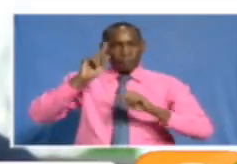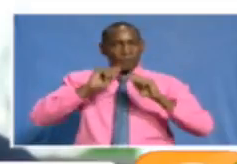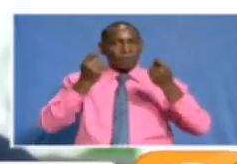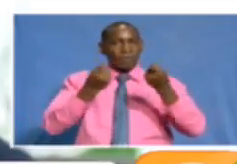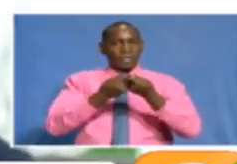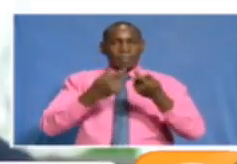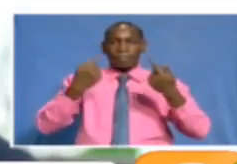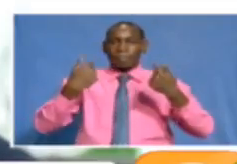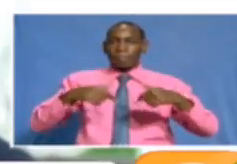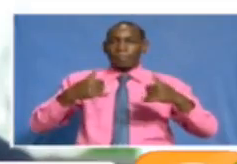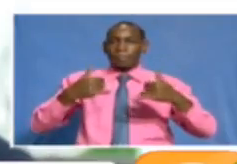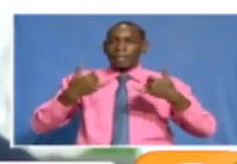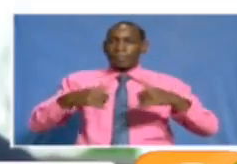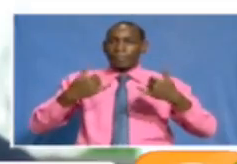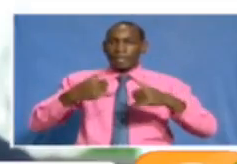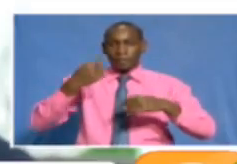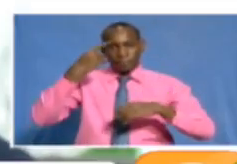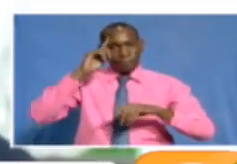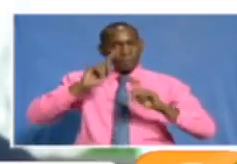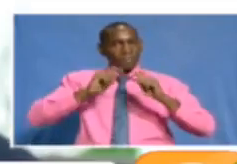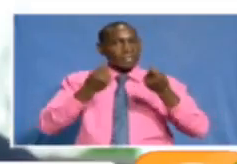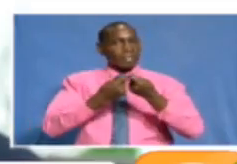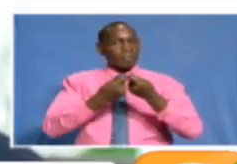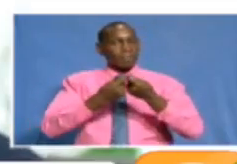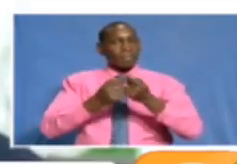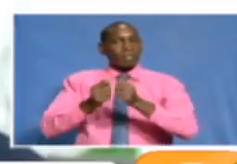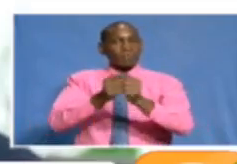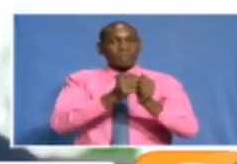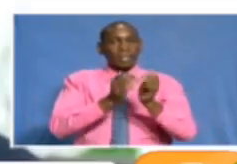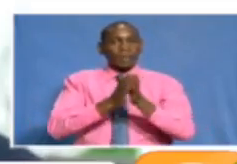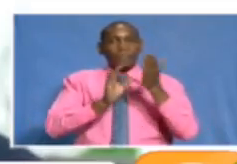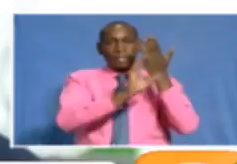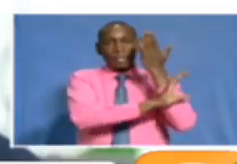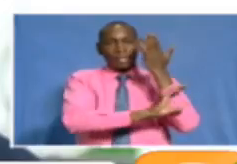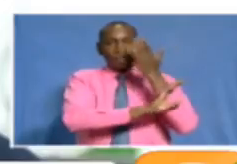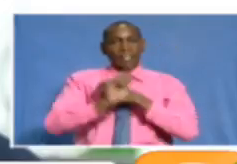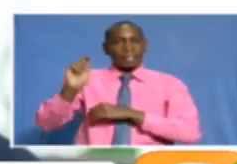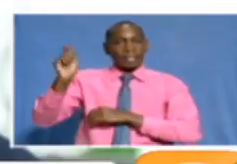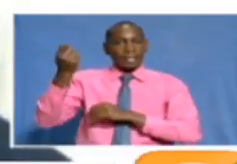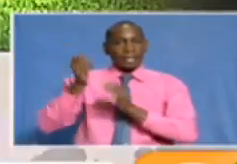baji yao, na pia labda wamejaribu kuichezea inchi kama Kenya kwa ujumla.